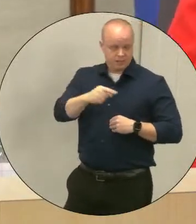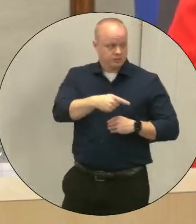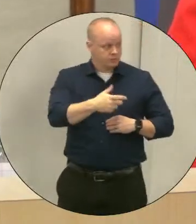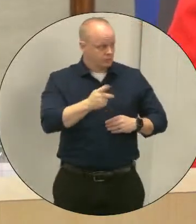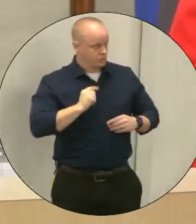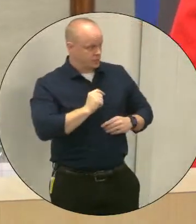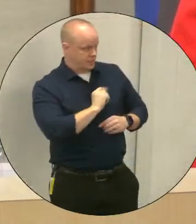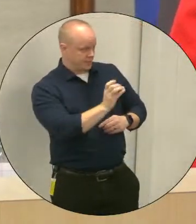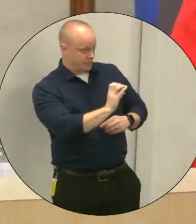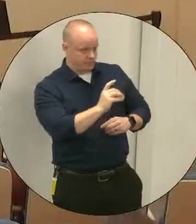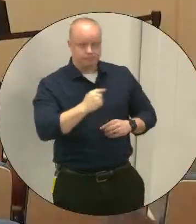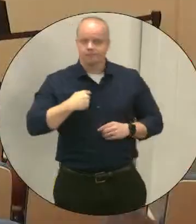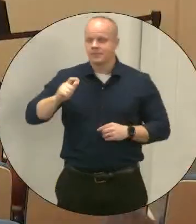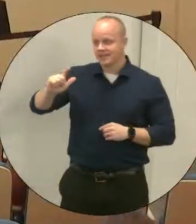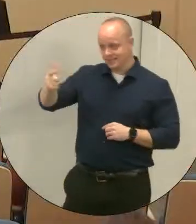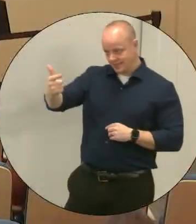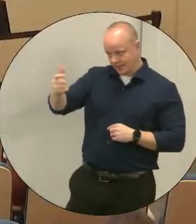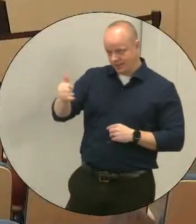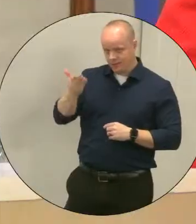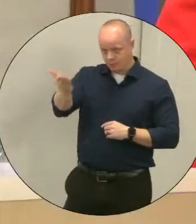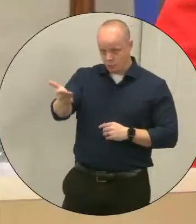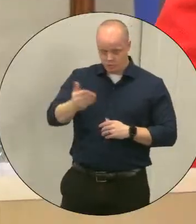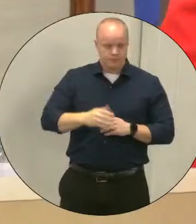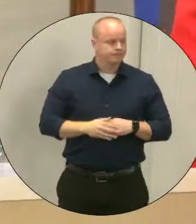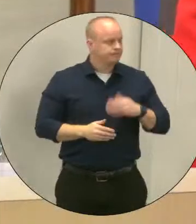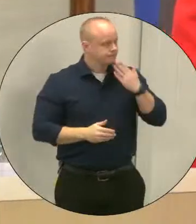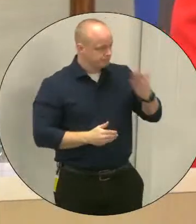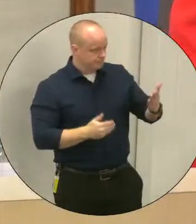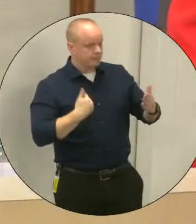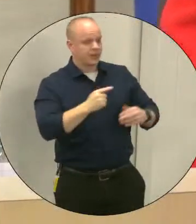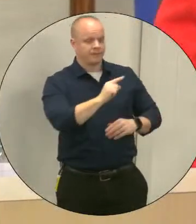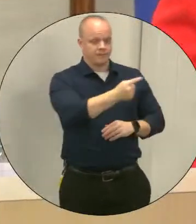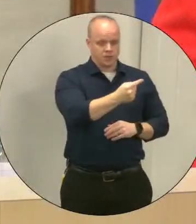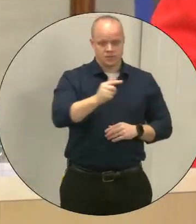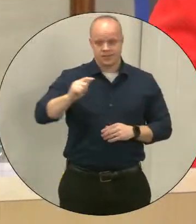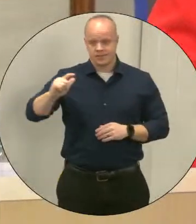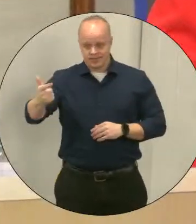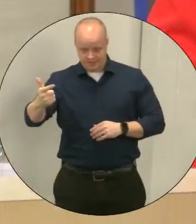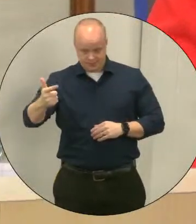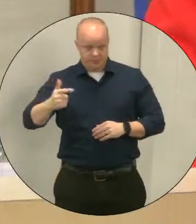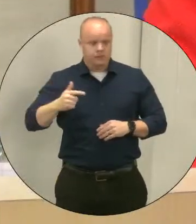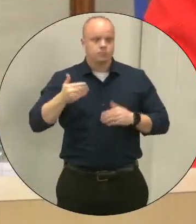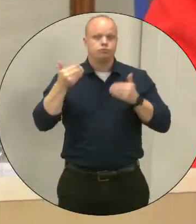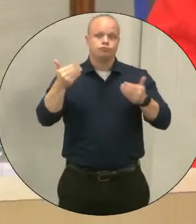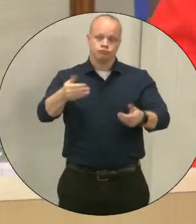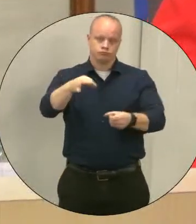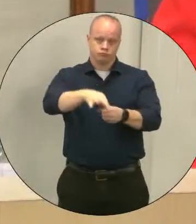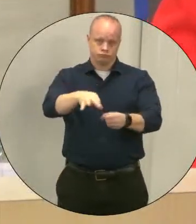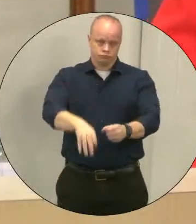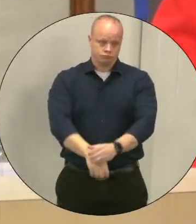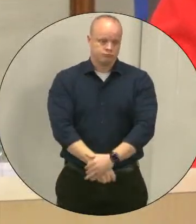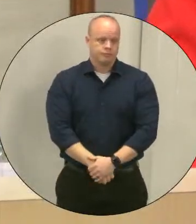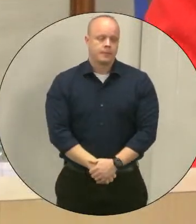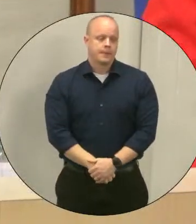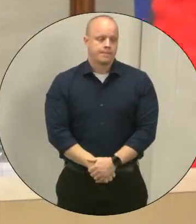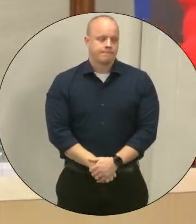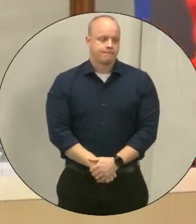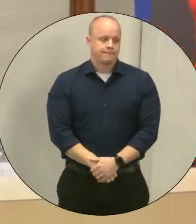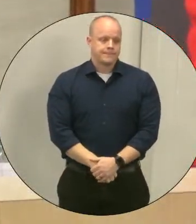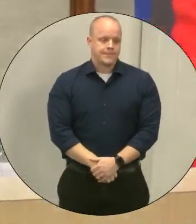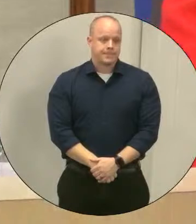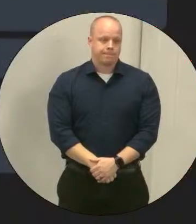Cavazos? I will second that motion. Thank you. I have a first and a second. Please cast your votes.